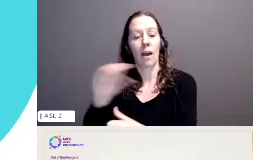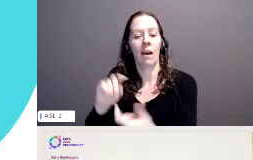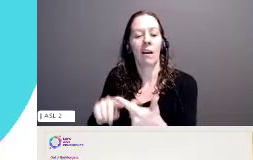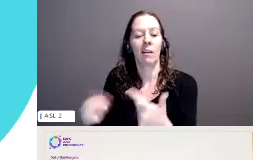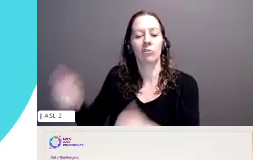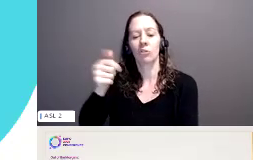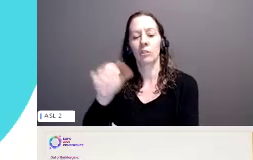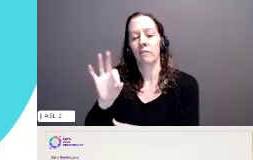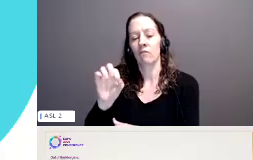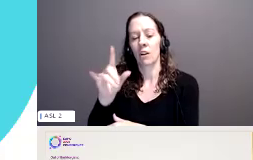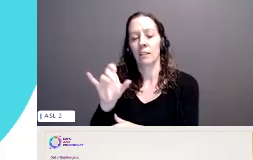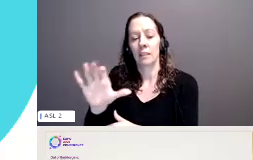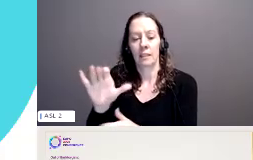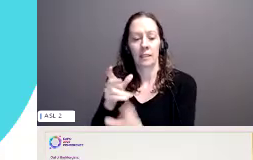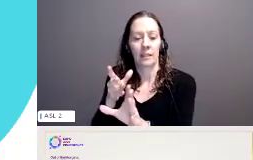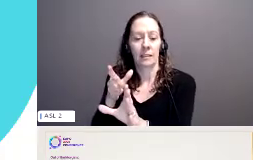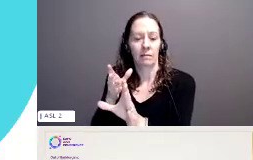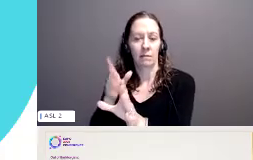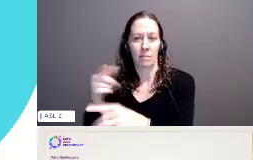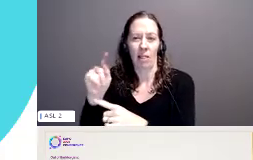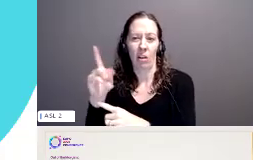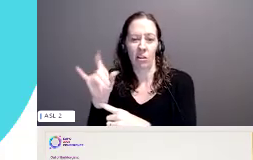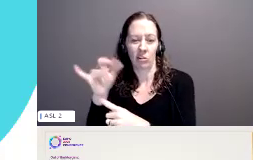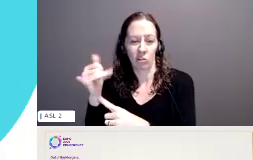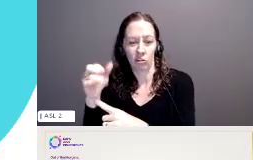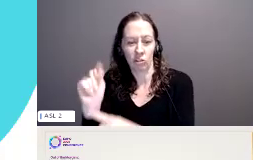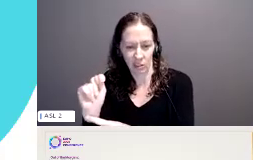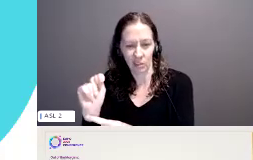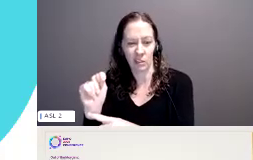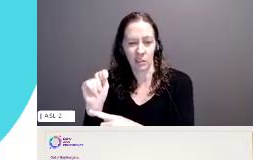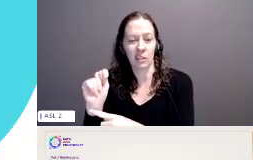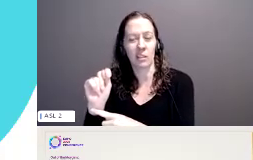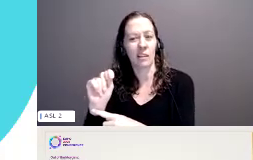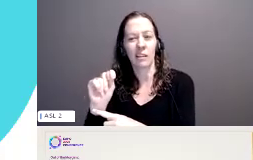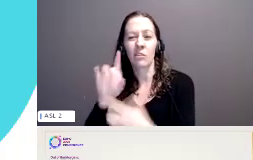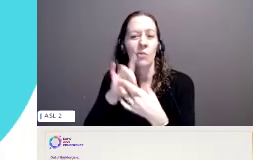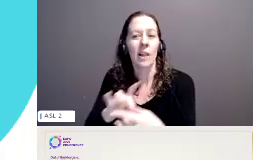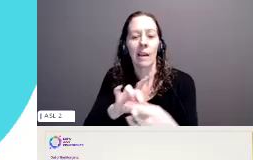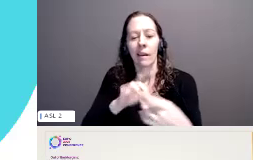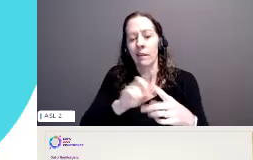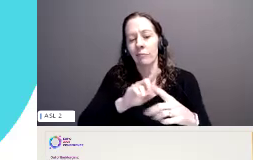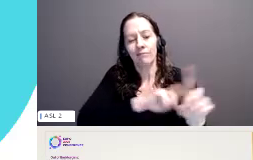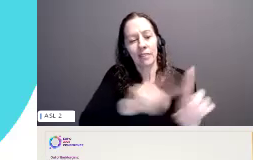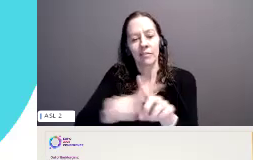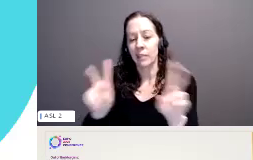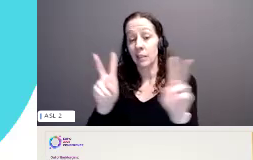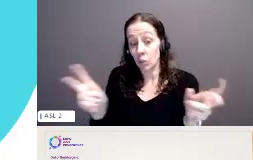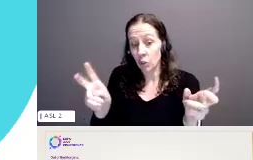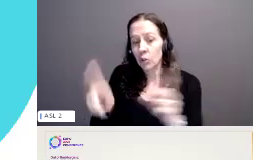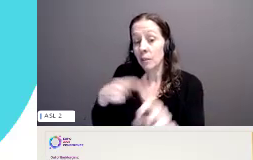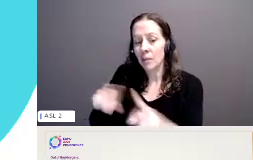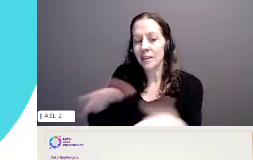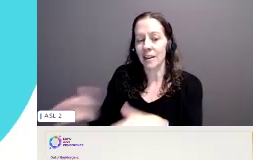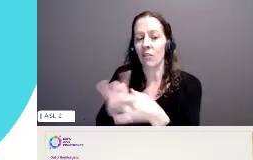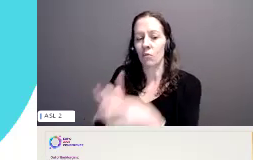of issues, including deaths related to intimate partner violence. She's also served as the co-chair for the